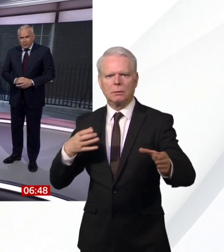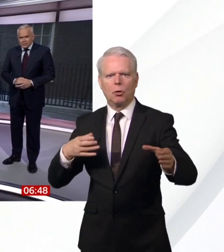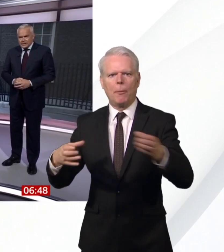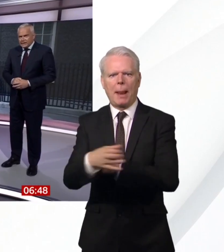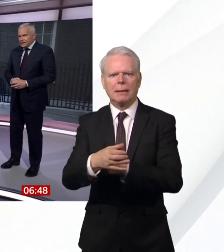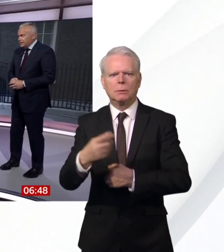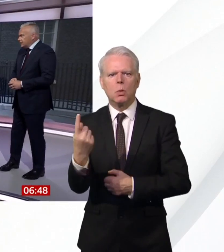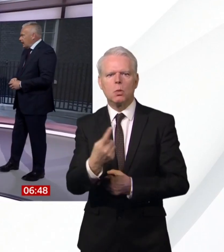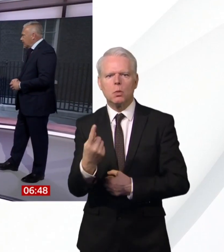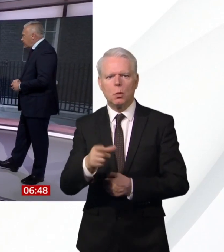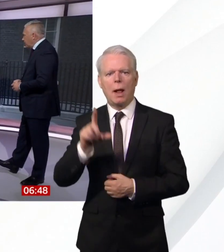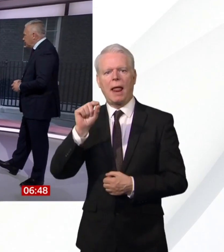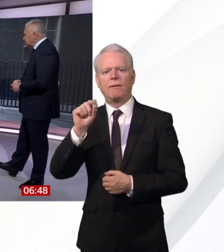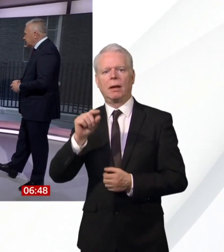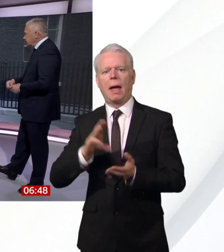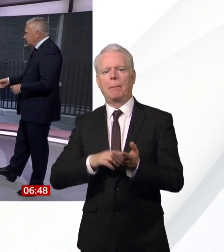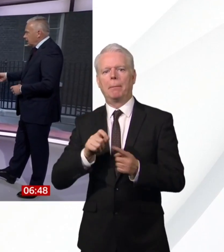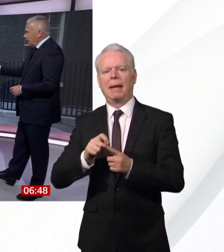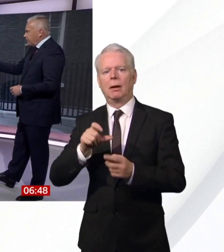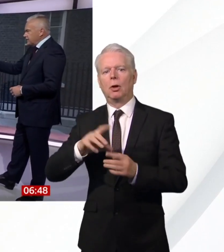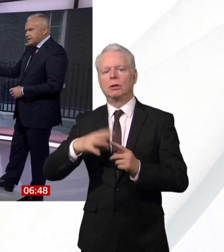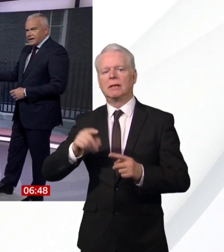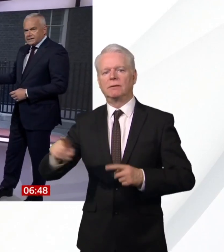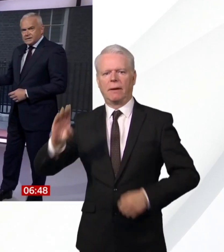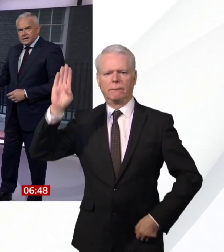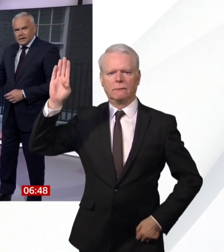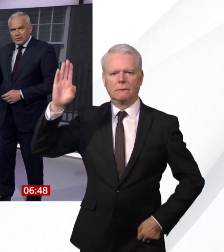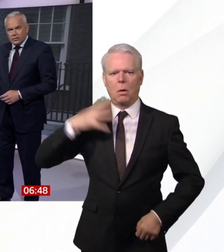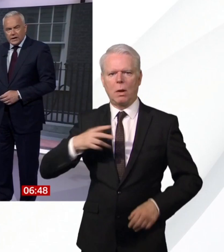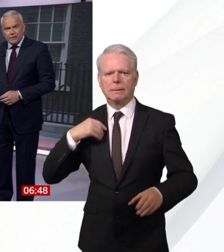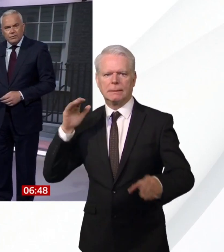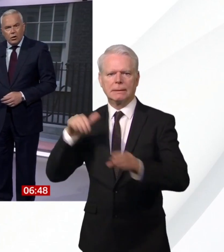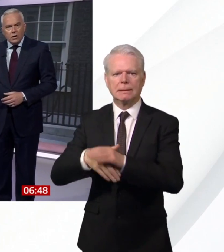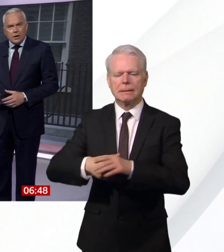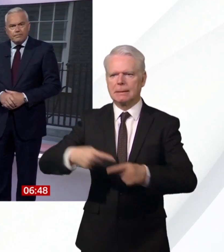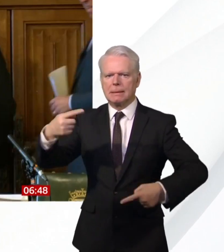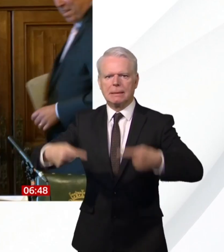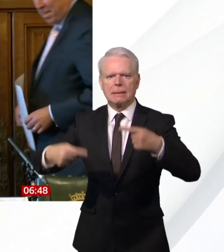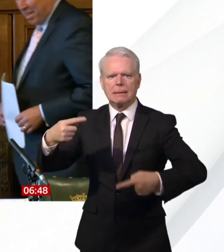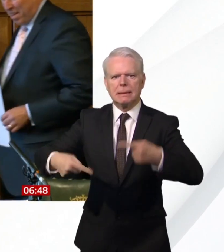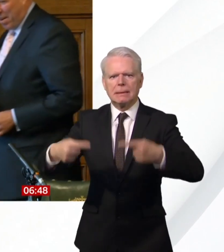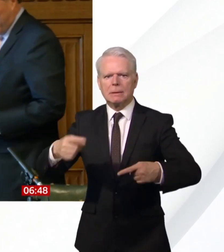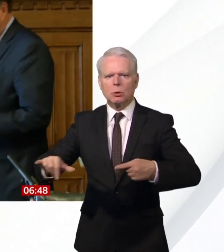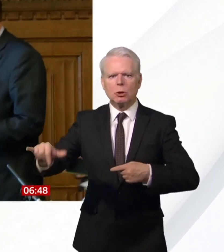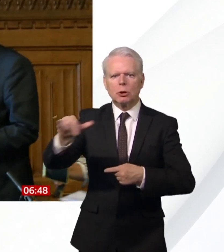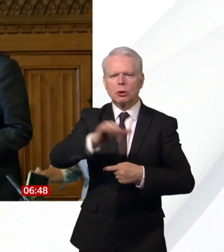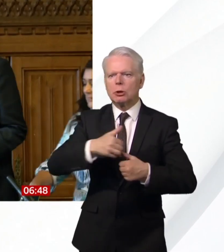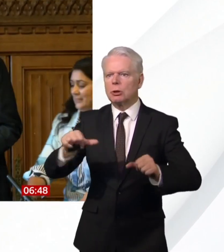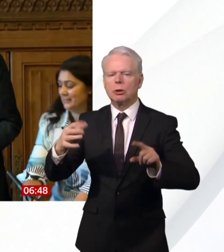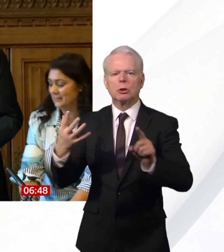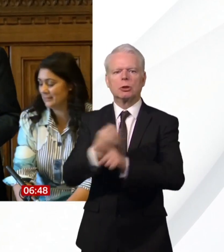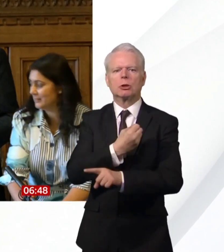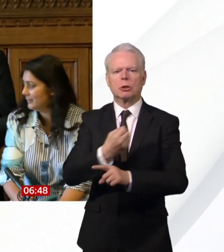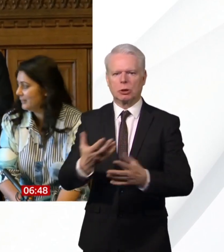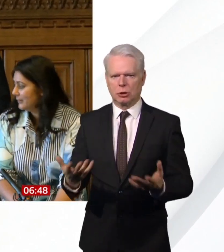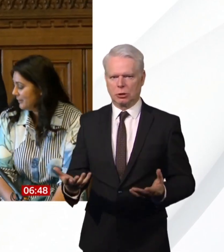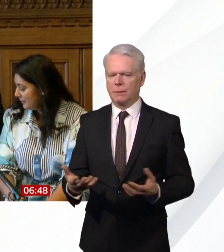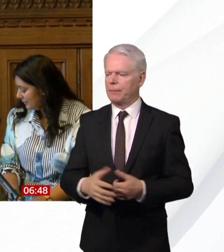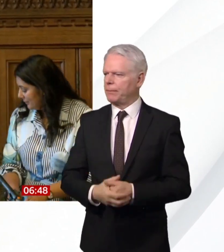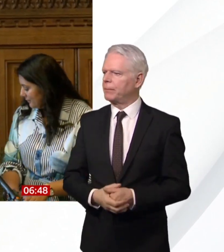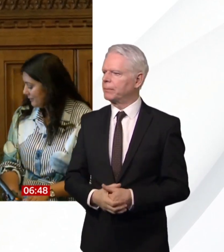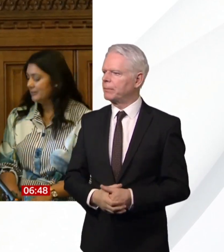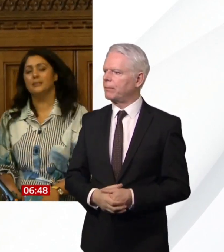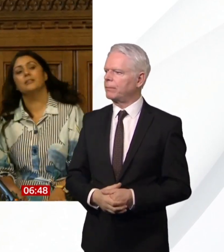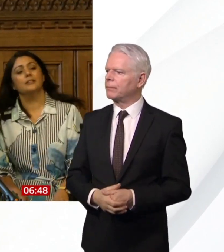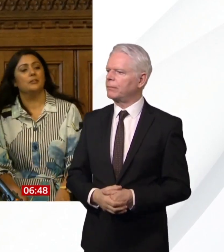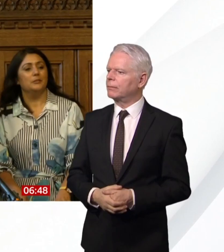as party leader and Prime Minister, and this list could get even longer. MPs whittled them down through several